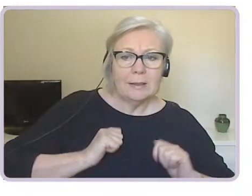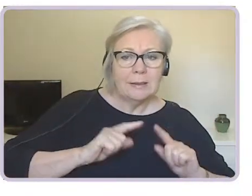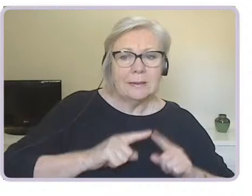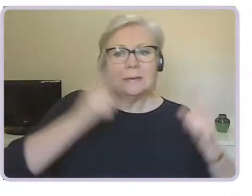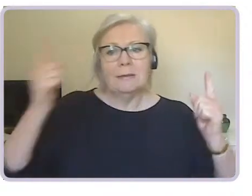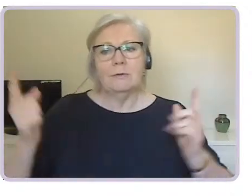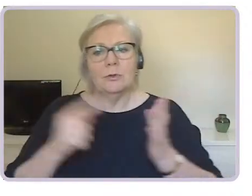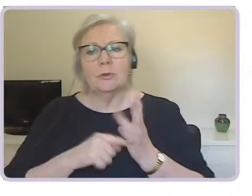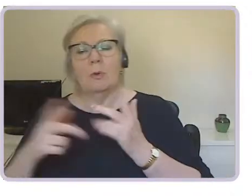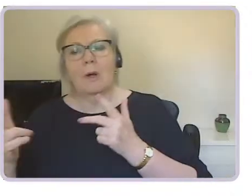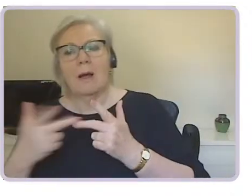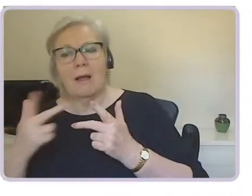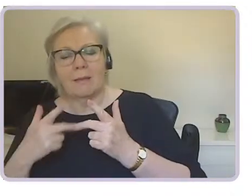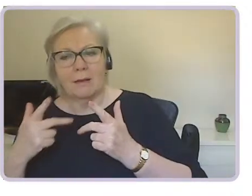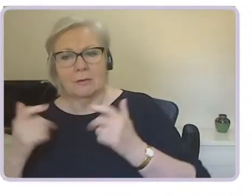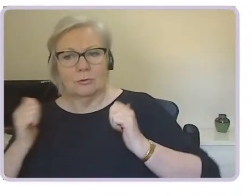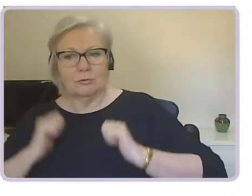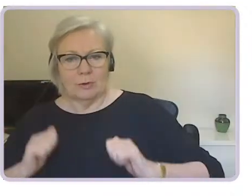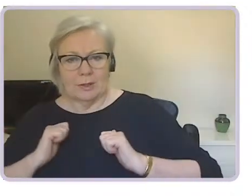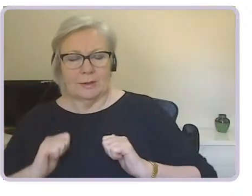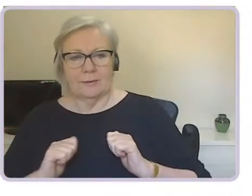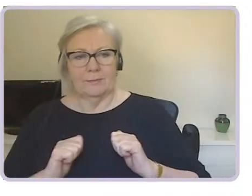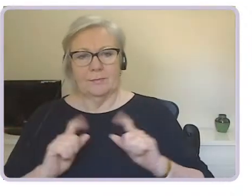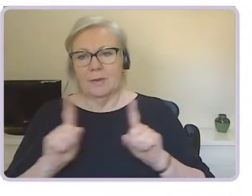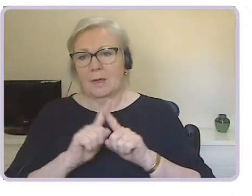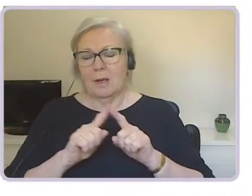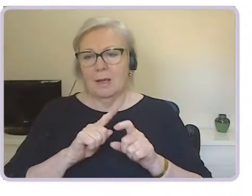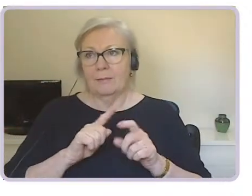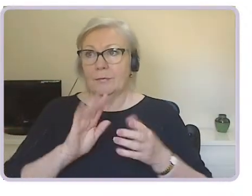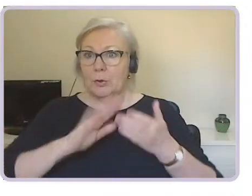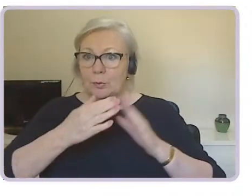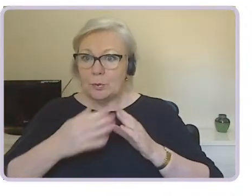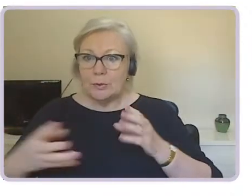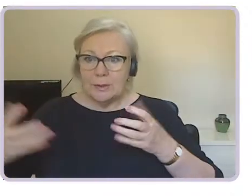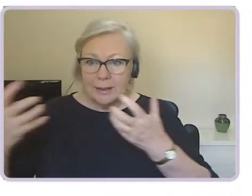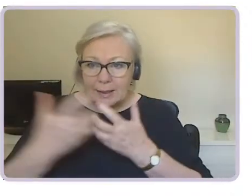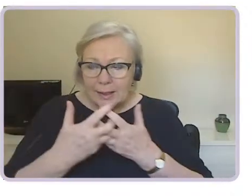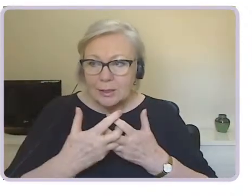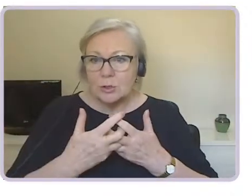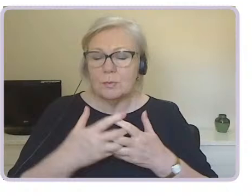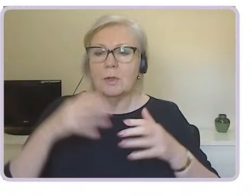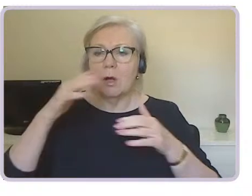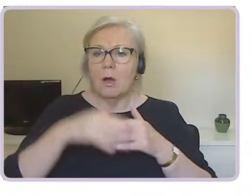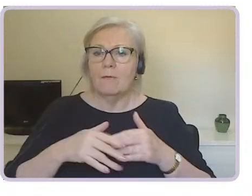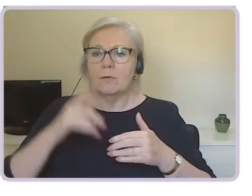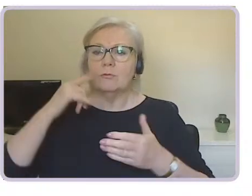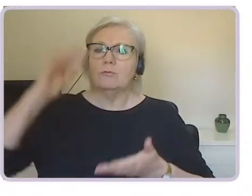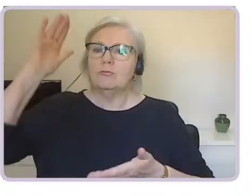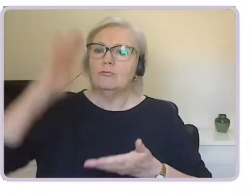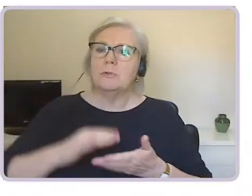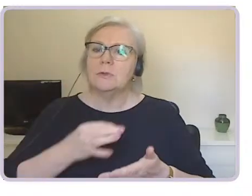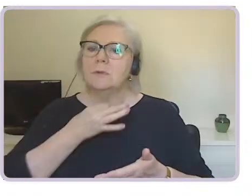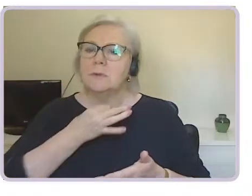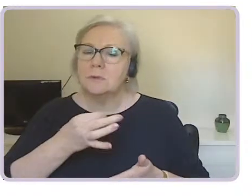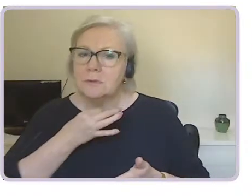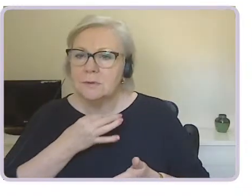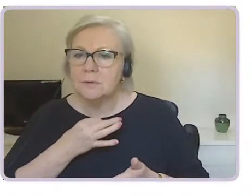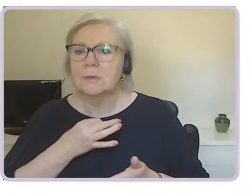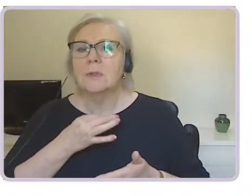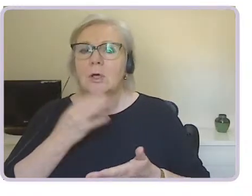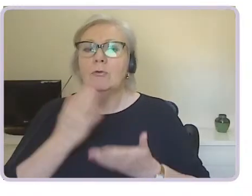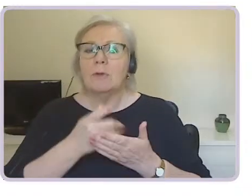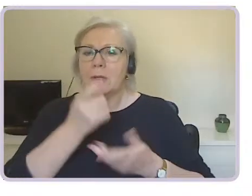and capacity development and community engagement around disaster risk reduction is generalized to everybody in the